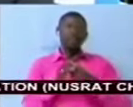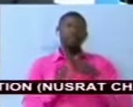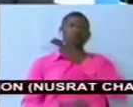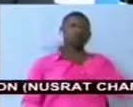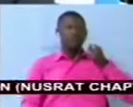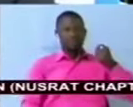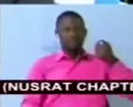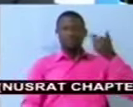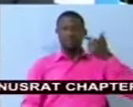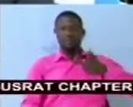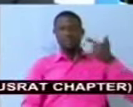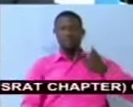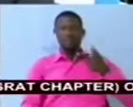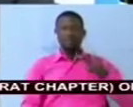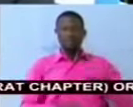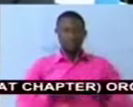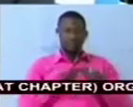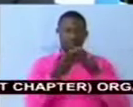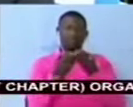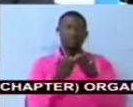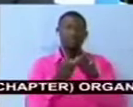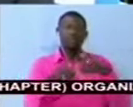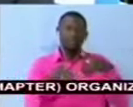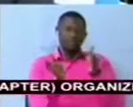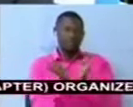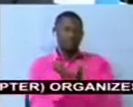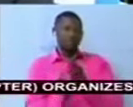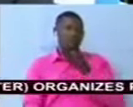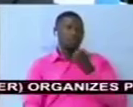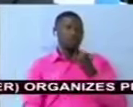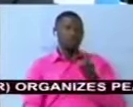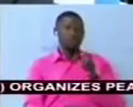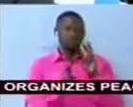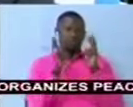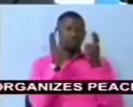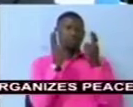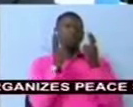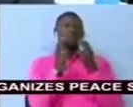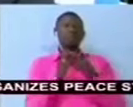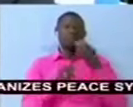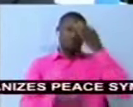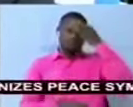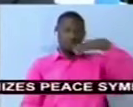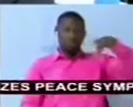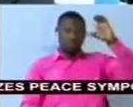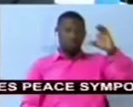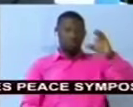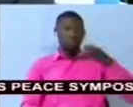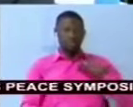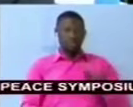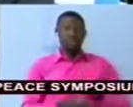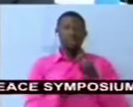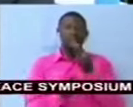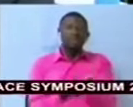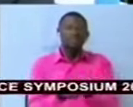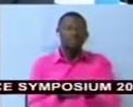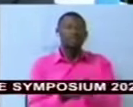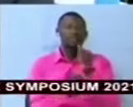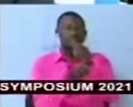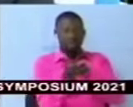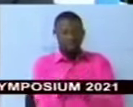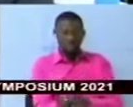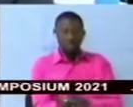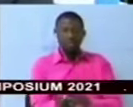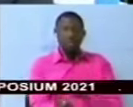2017 provides in section 20 that, quote, the commission may grant reparations to an